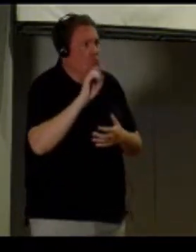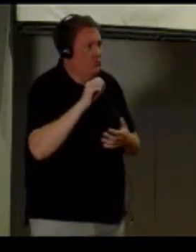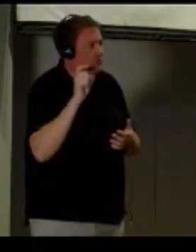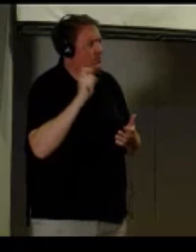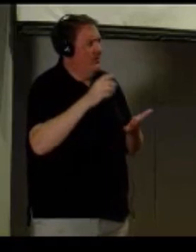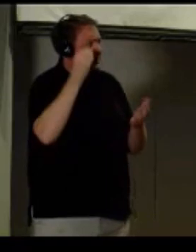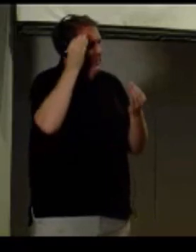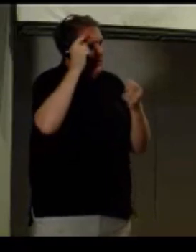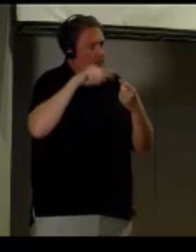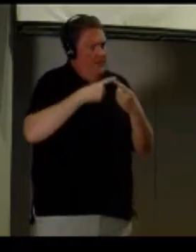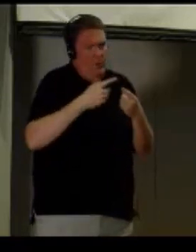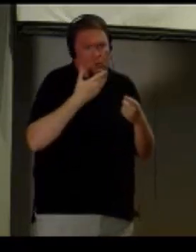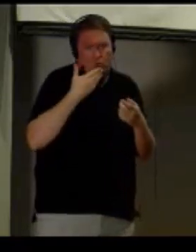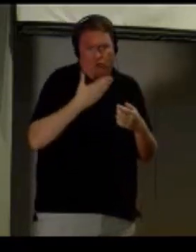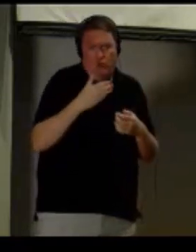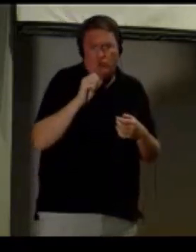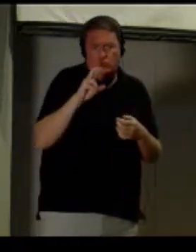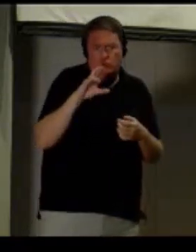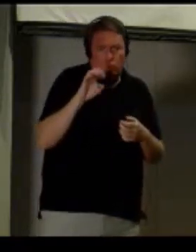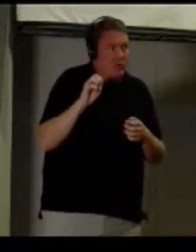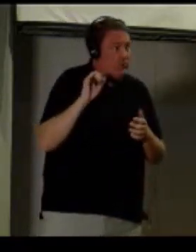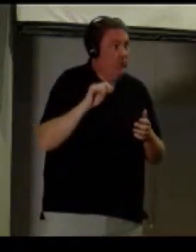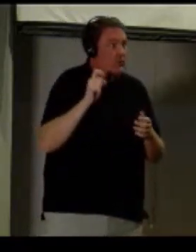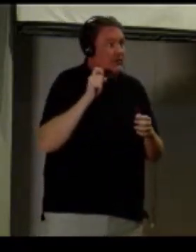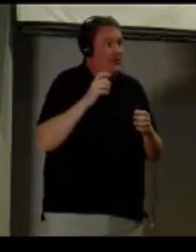opportunity to develop that knowledge too, I think.